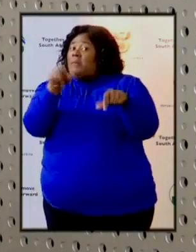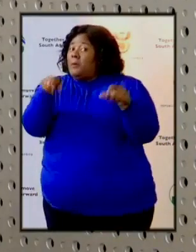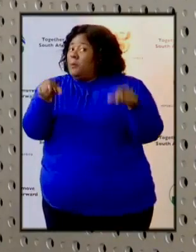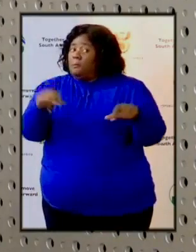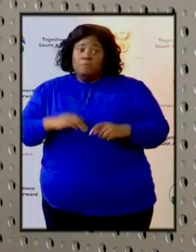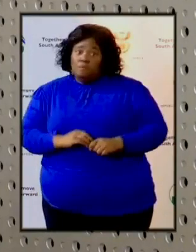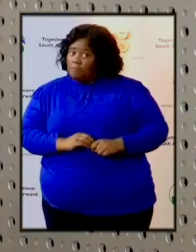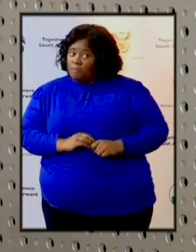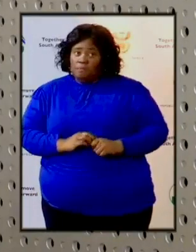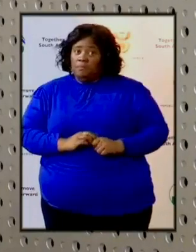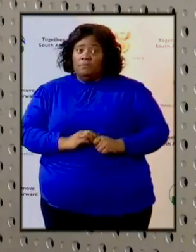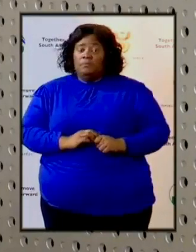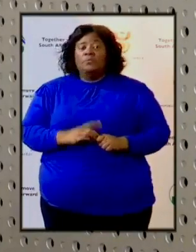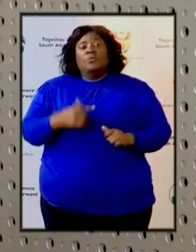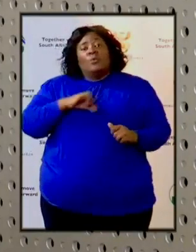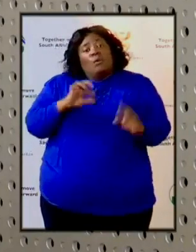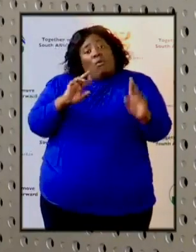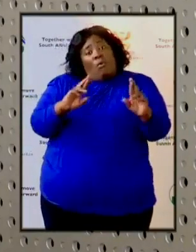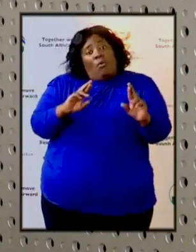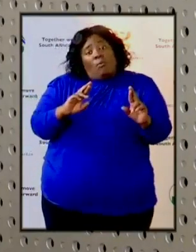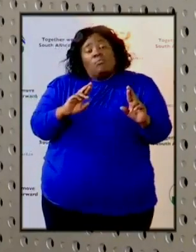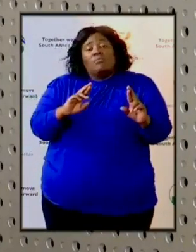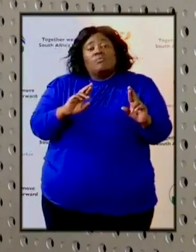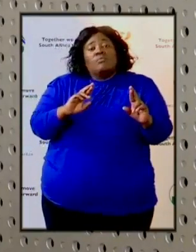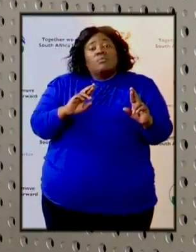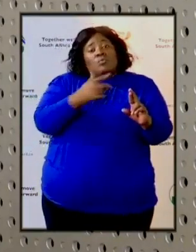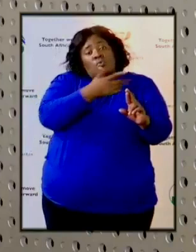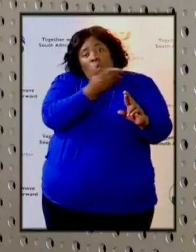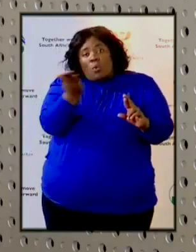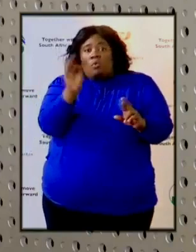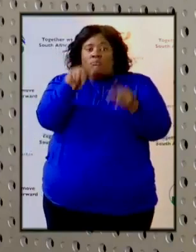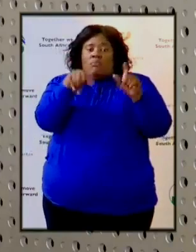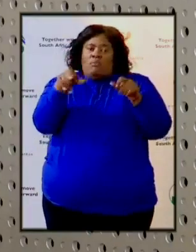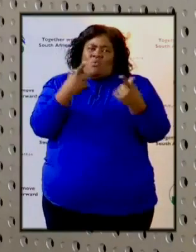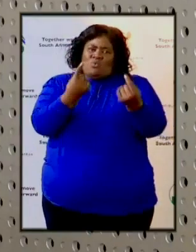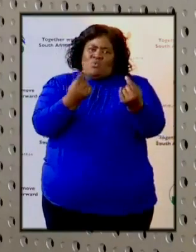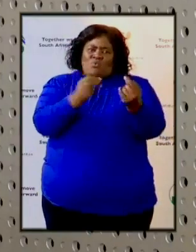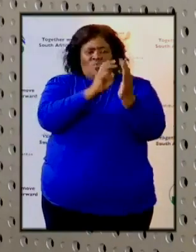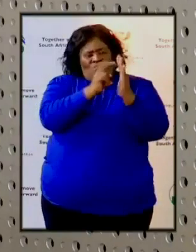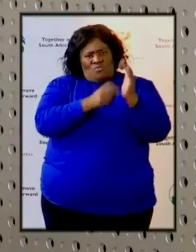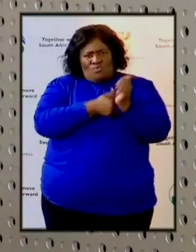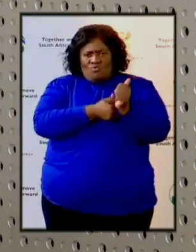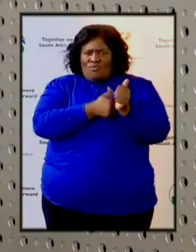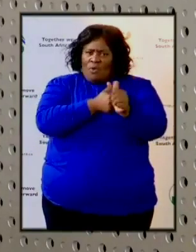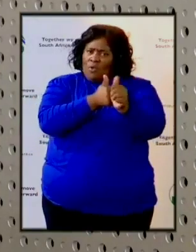We just hope that everyone will want to do what is there in the regulations.